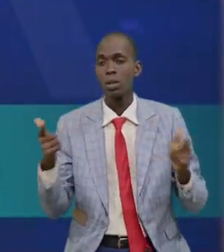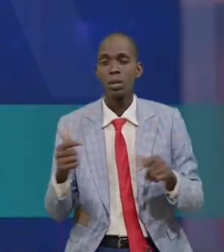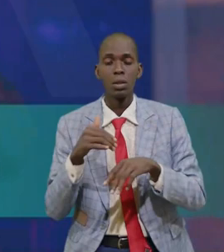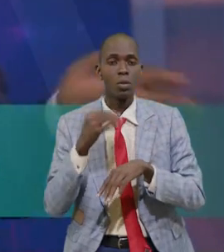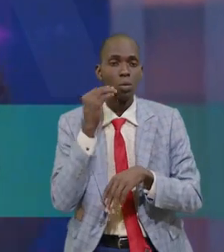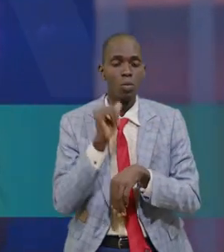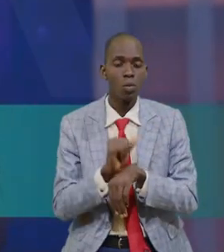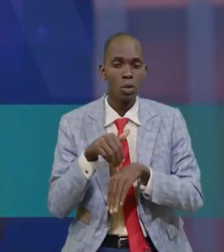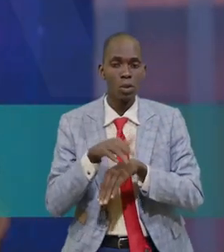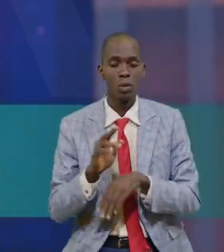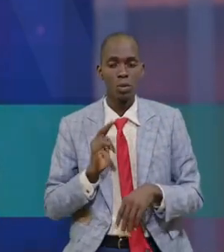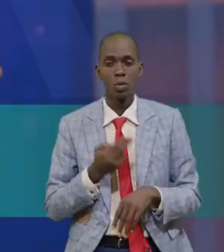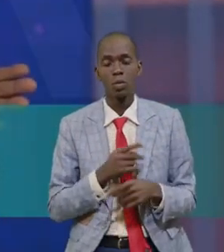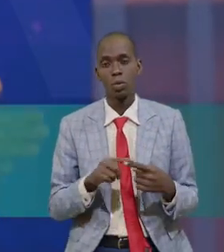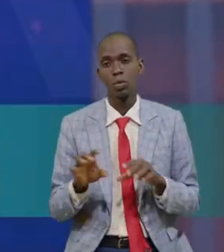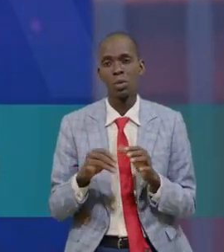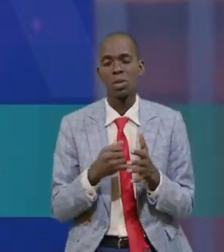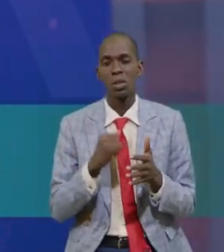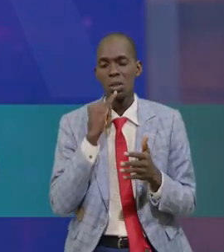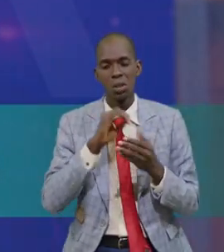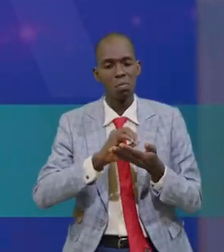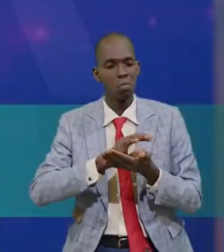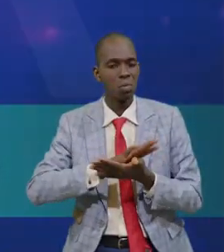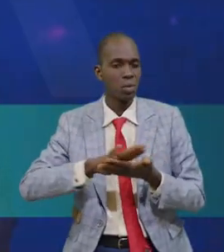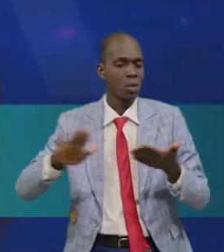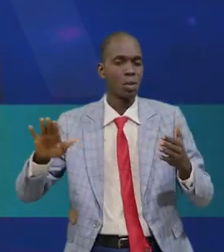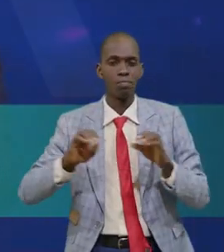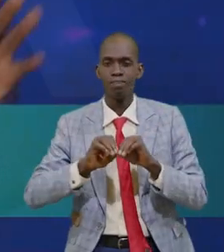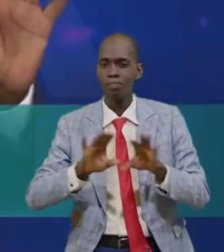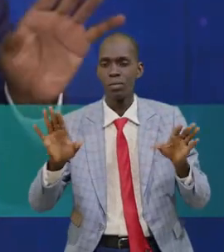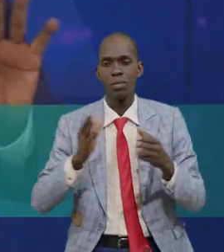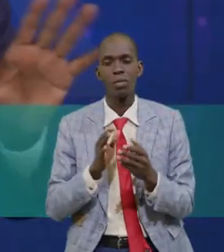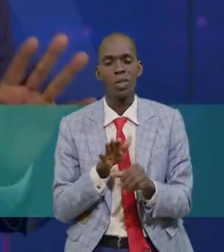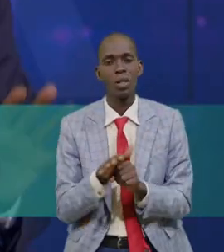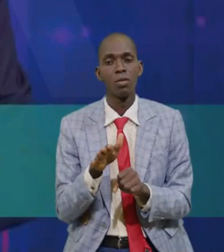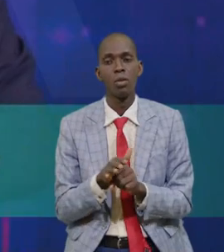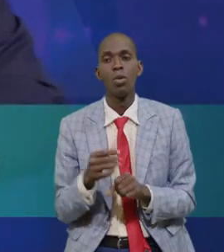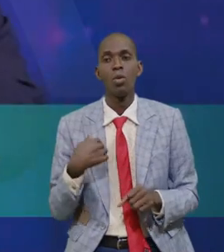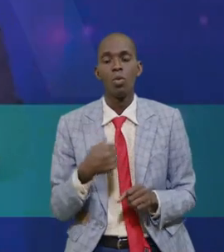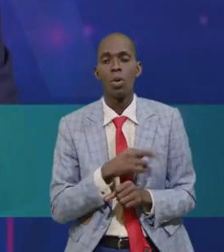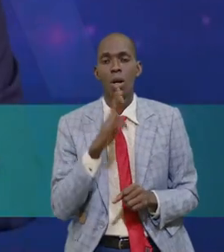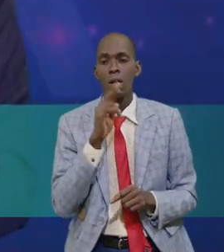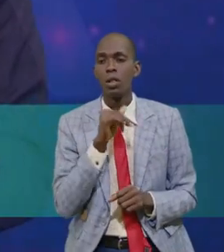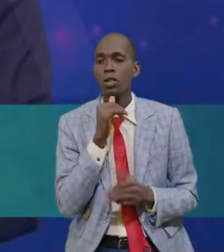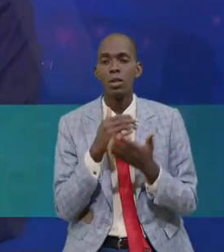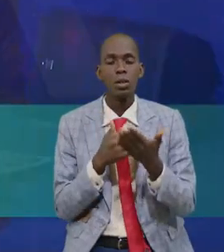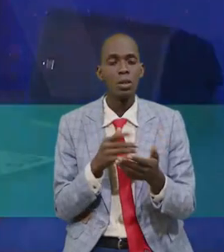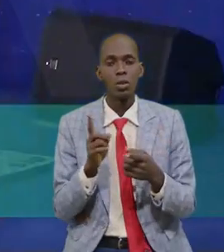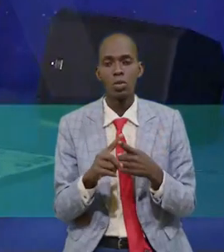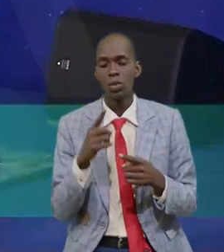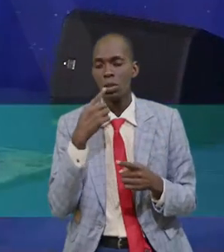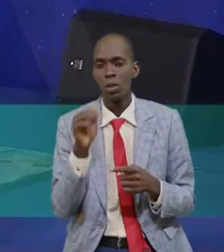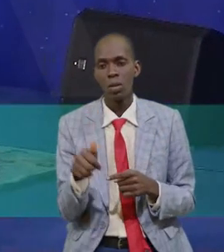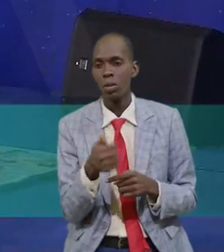is explicit enough of ministering. We're not there to talk anything, say any other